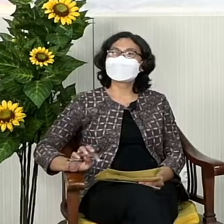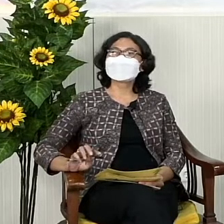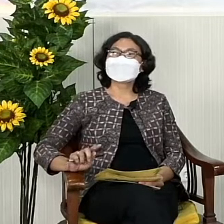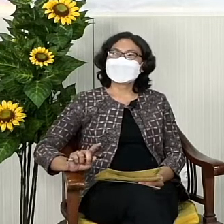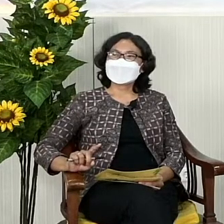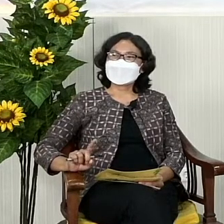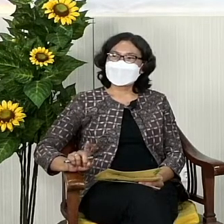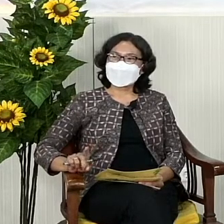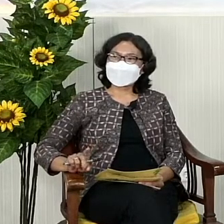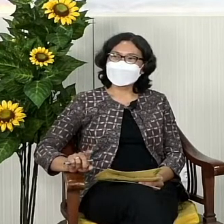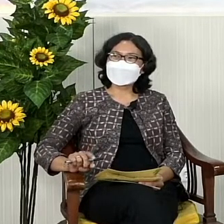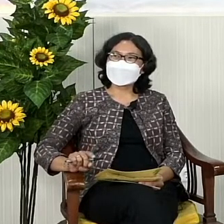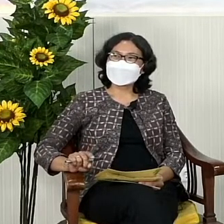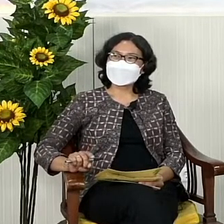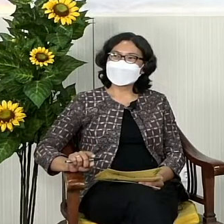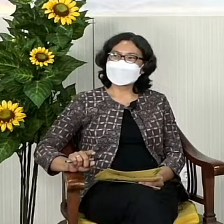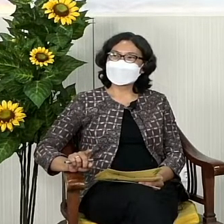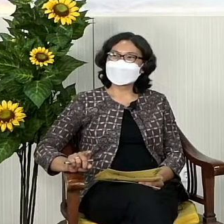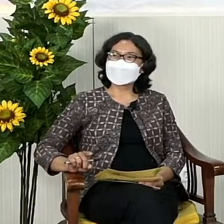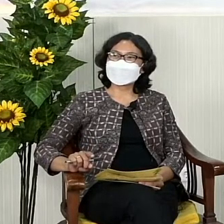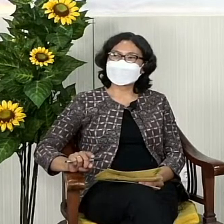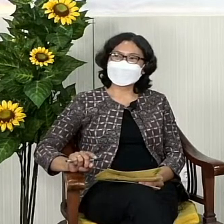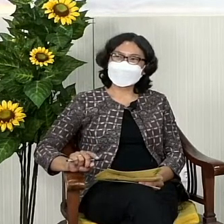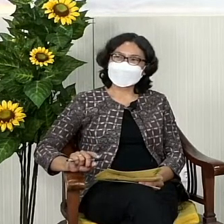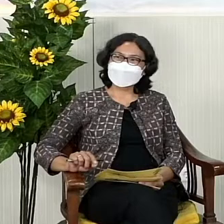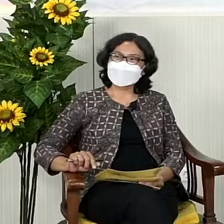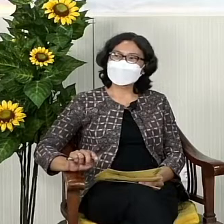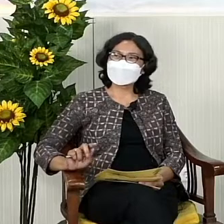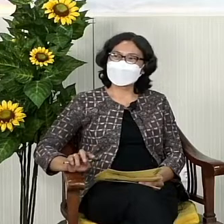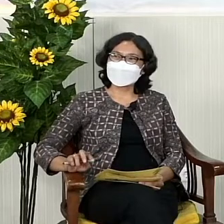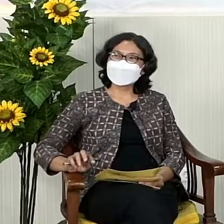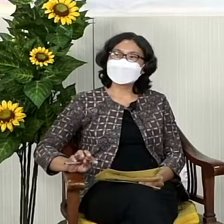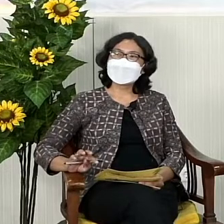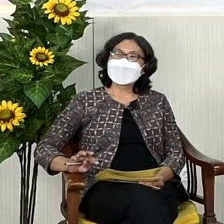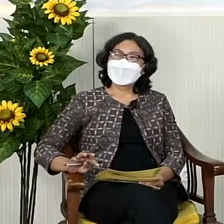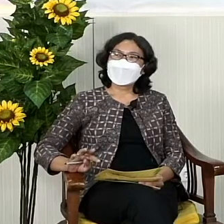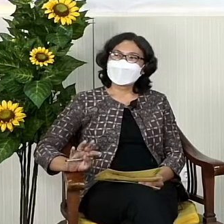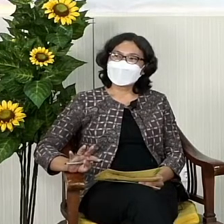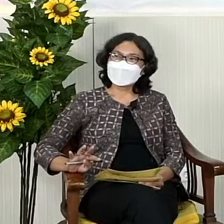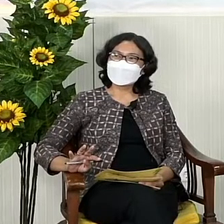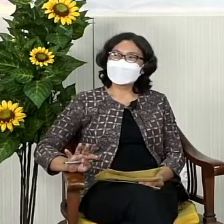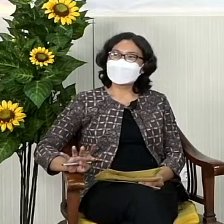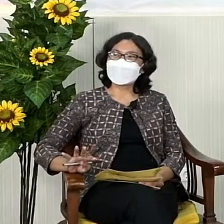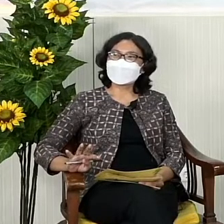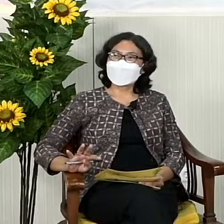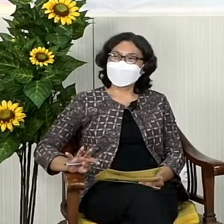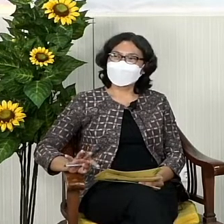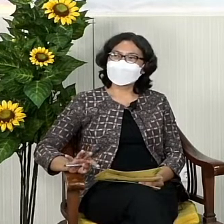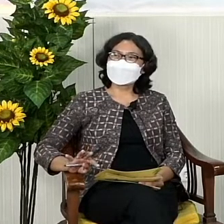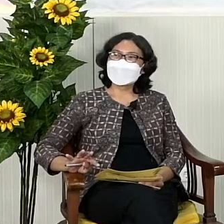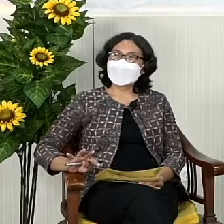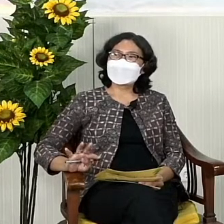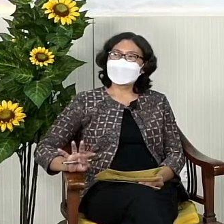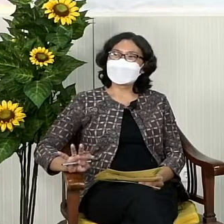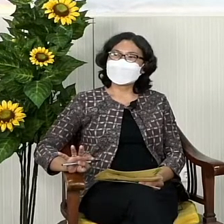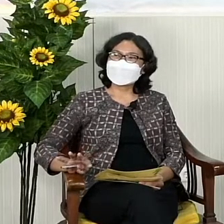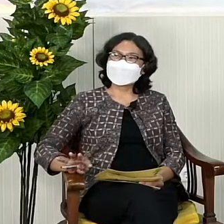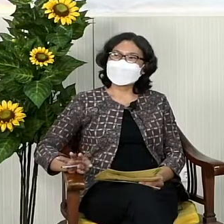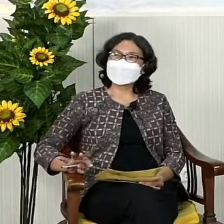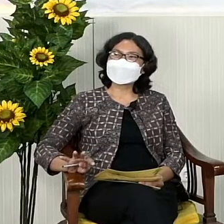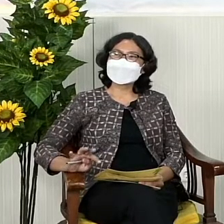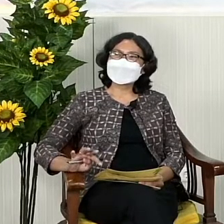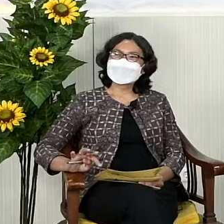soup. In Chinese medicine, chicken essence supplement are used to support health,